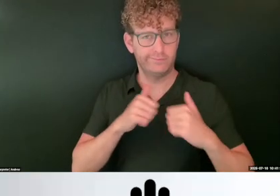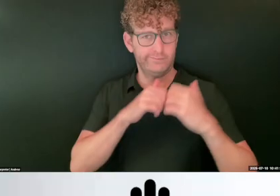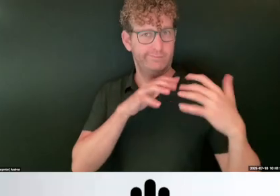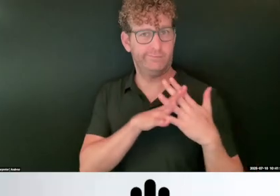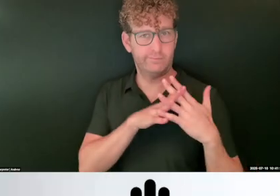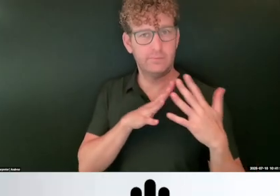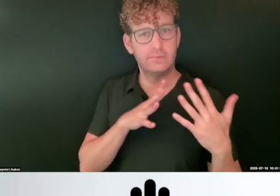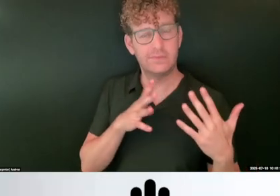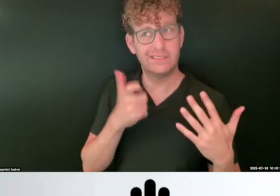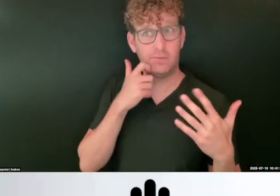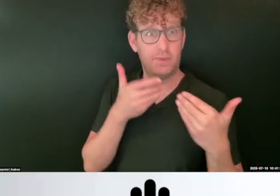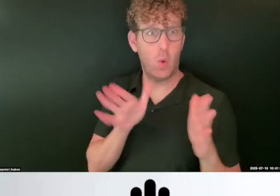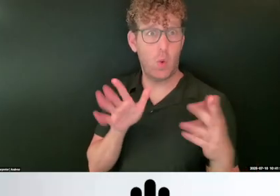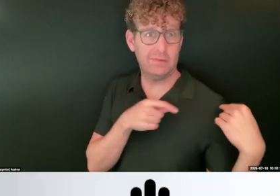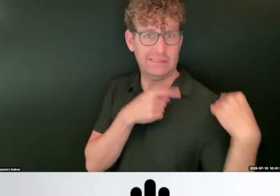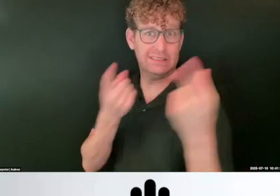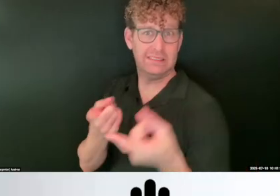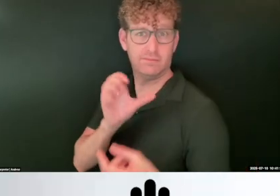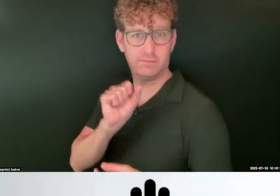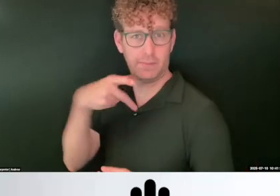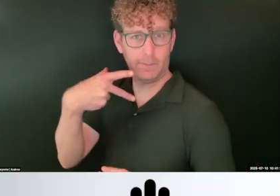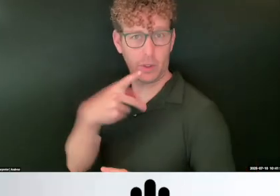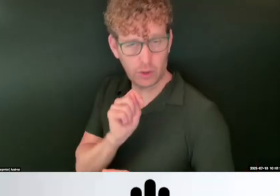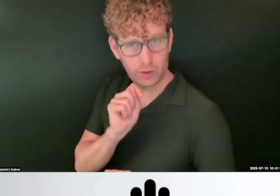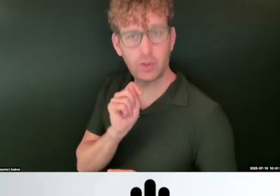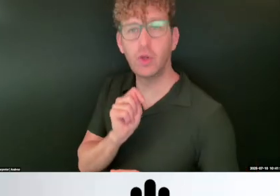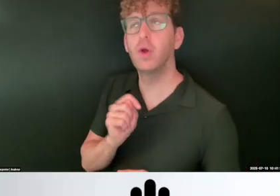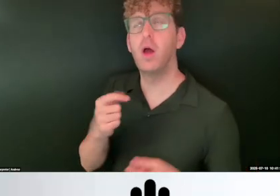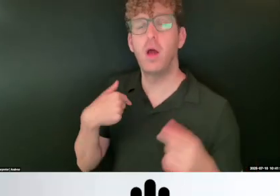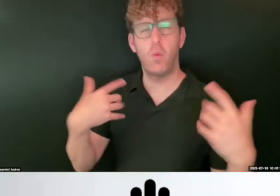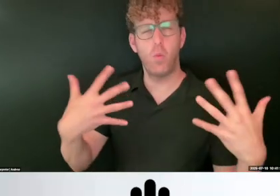year. I do want to emphasize that it has been a rolling